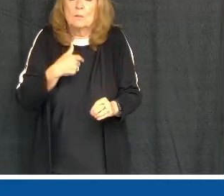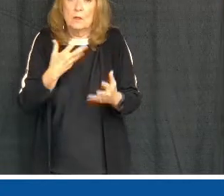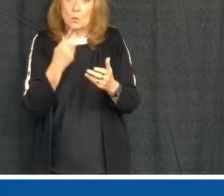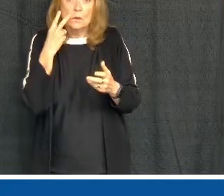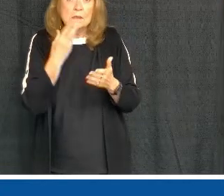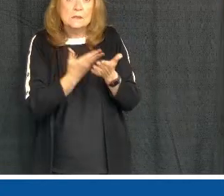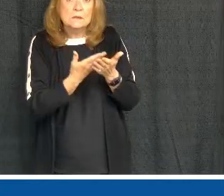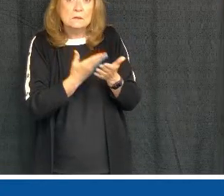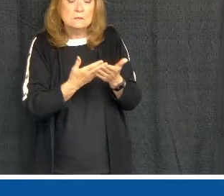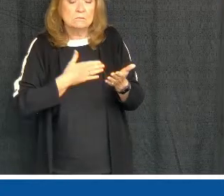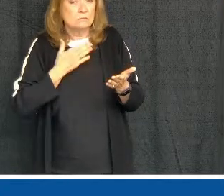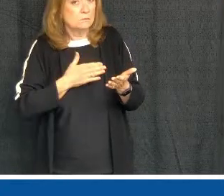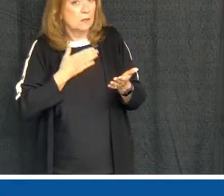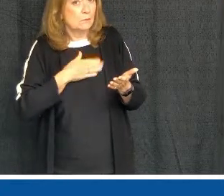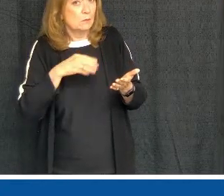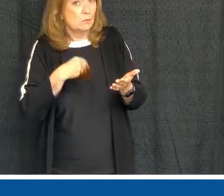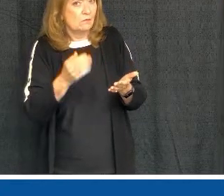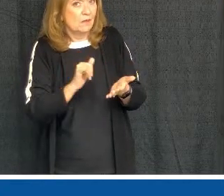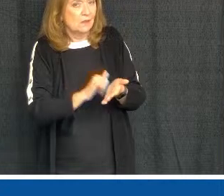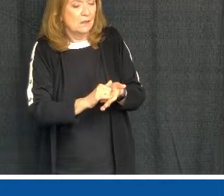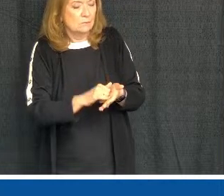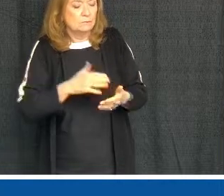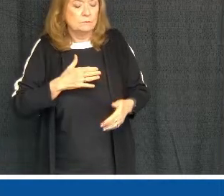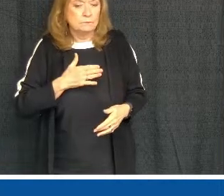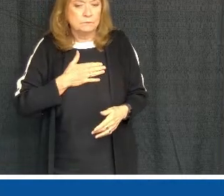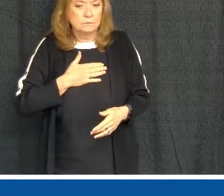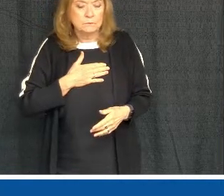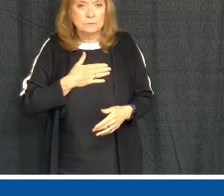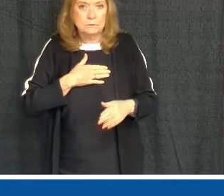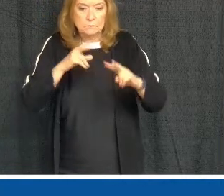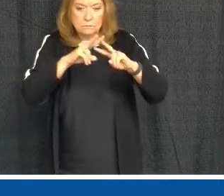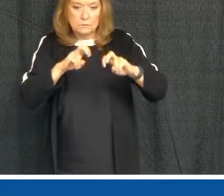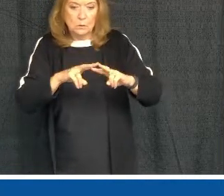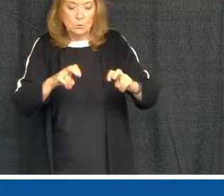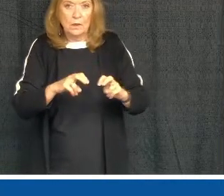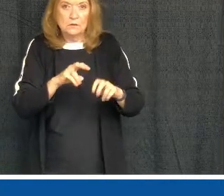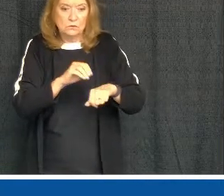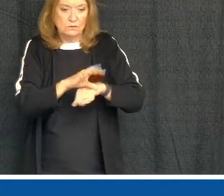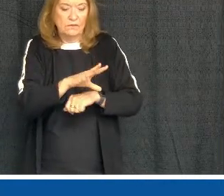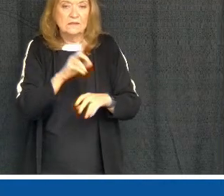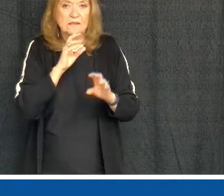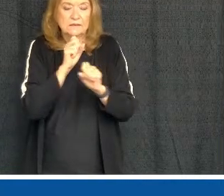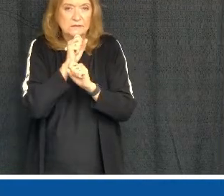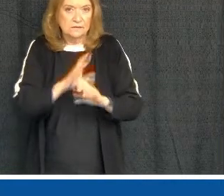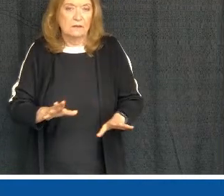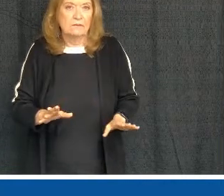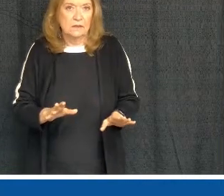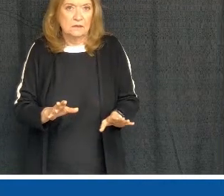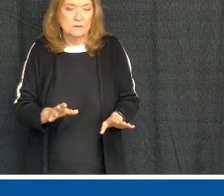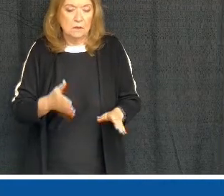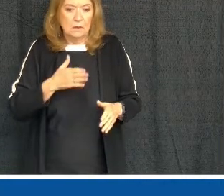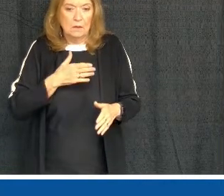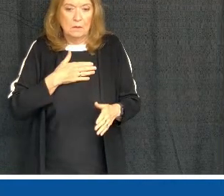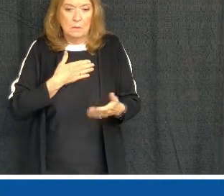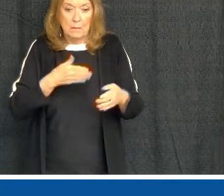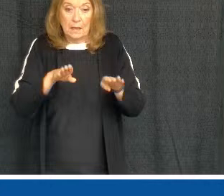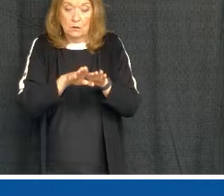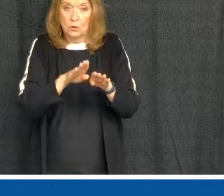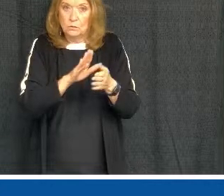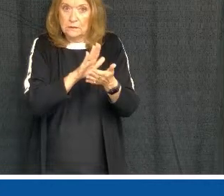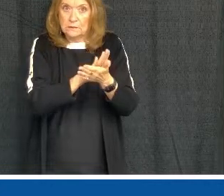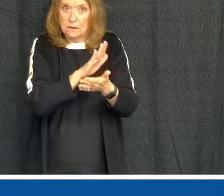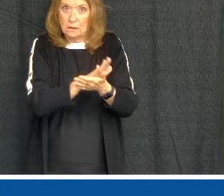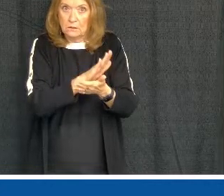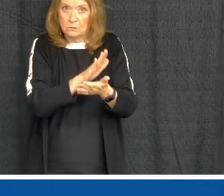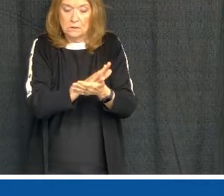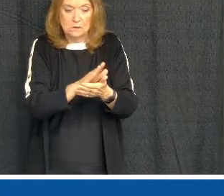will gladly provide that. My appraisal advises nothing. My closing documents